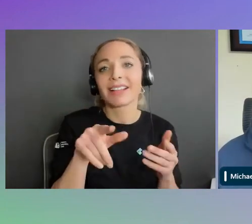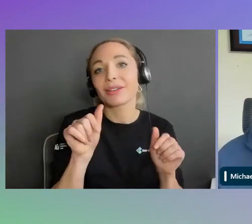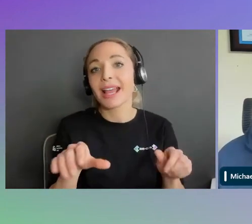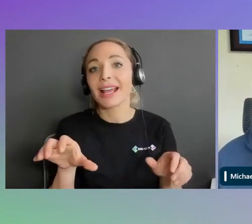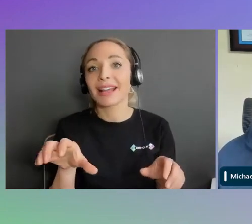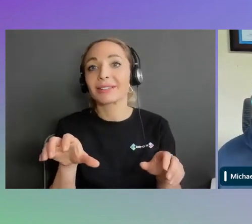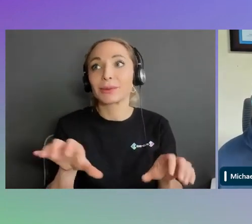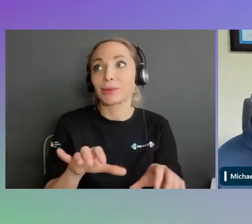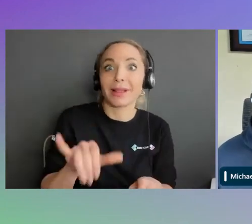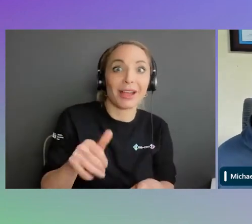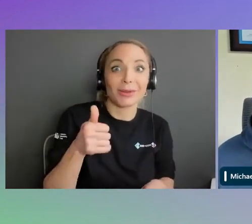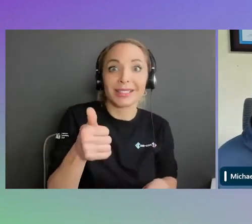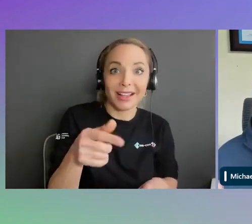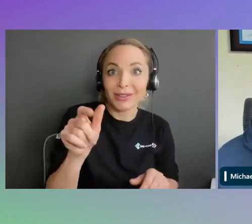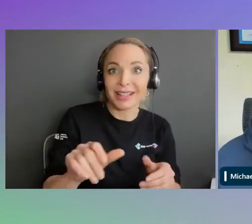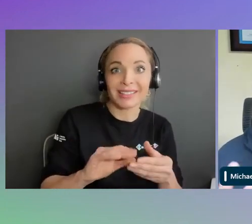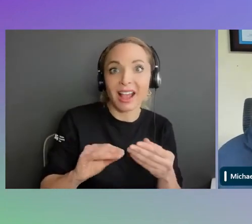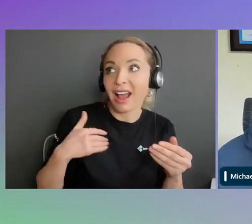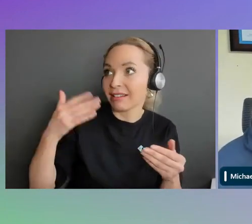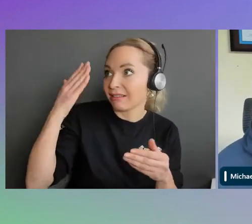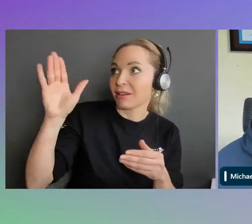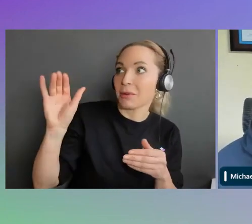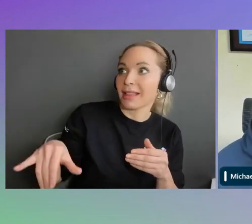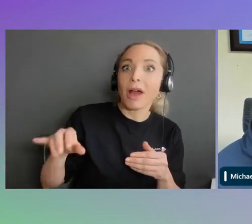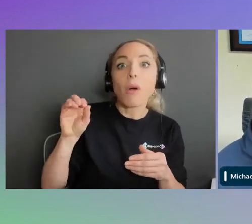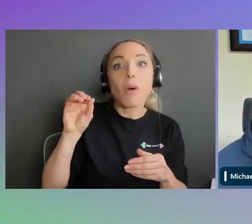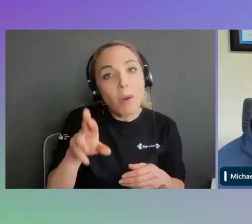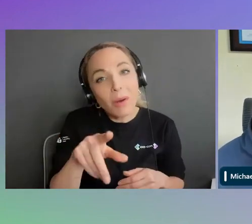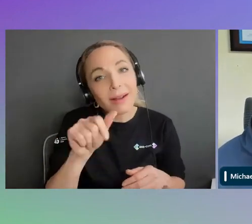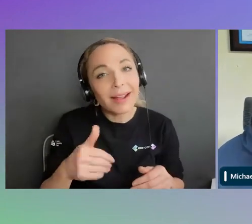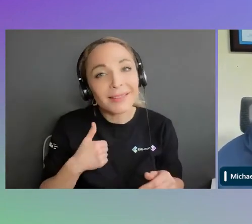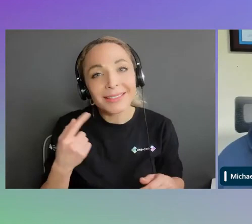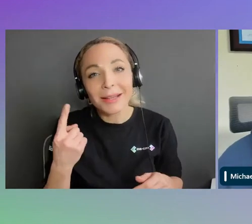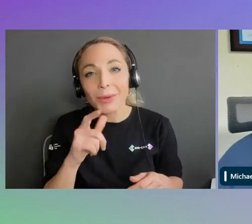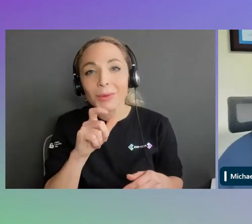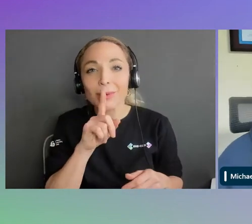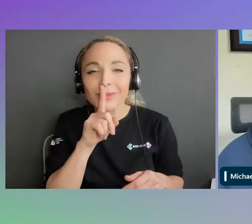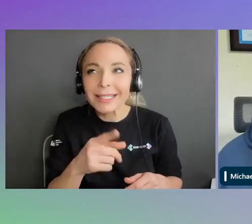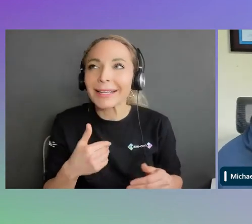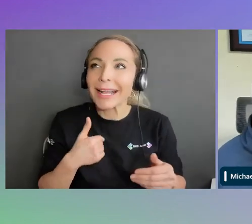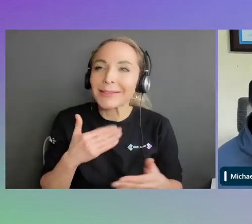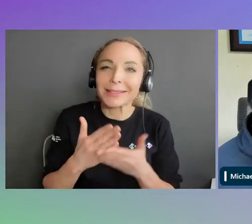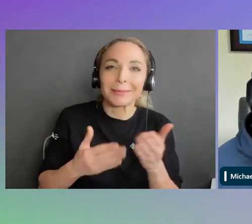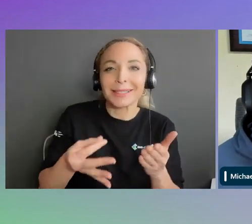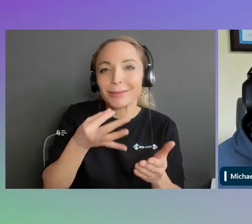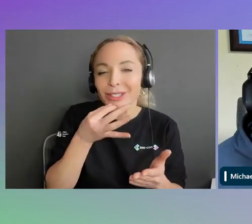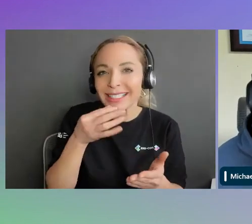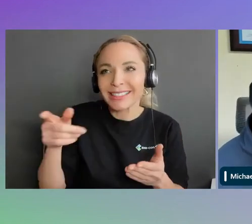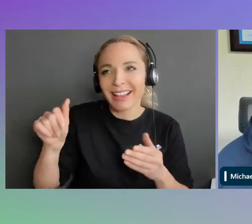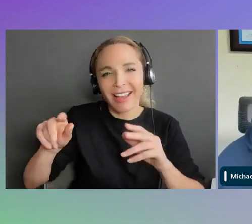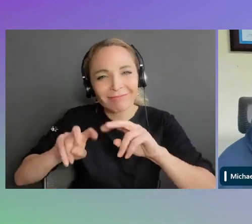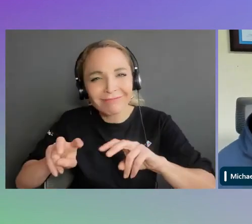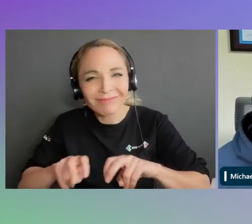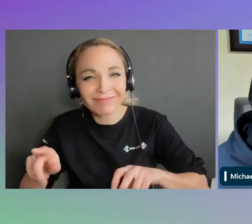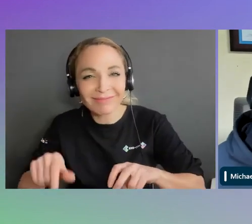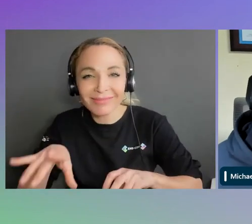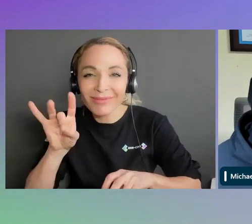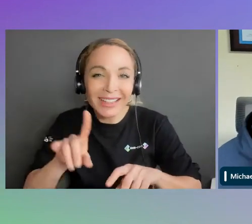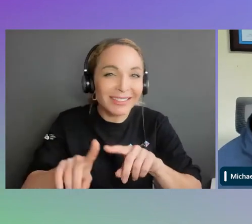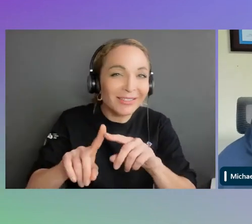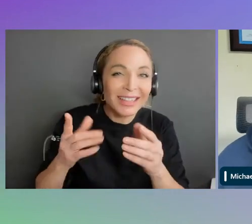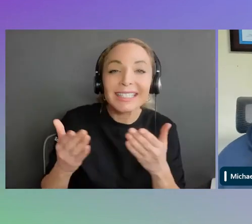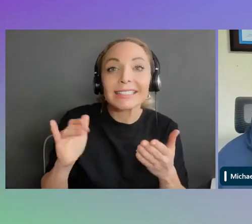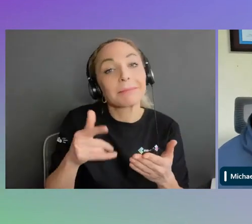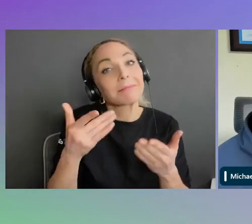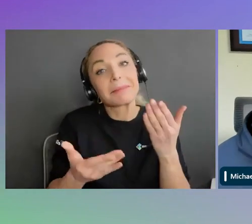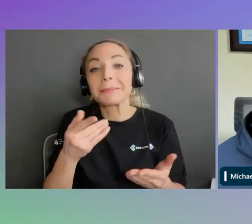it yourself and say, I didn't know that, or have someone who's really has some expertise really dig into it and maybe find things that you might